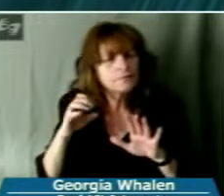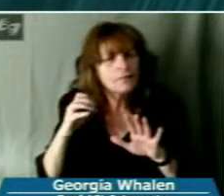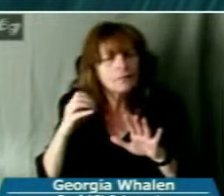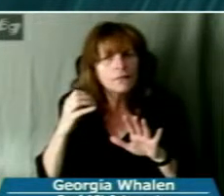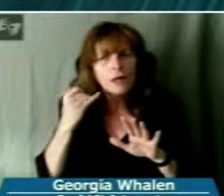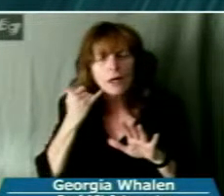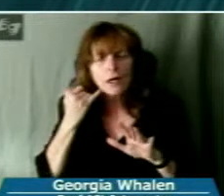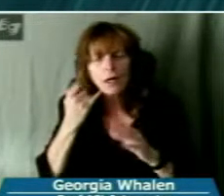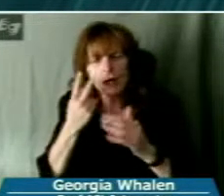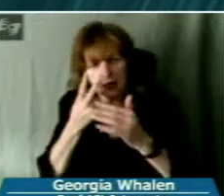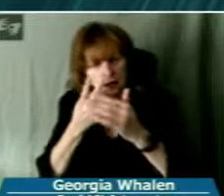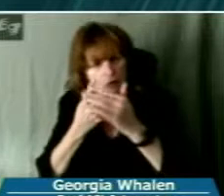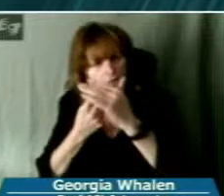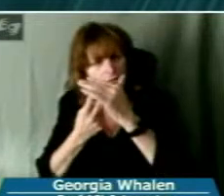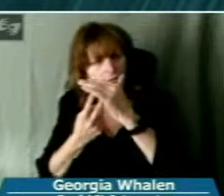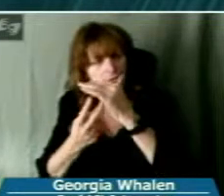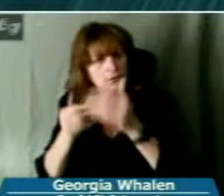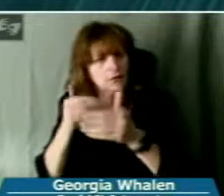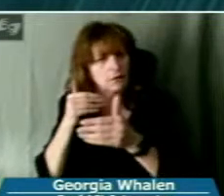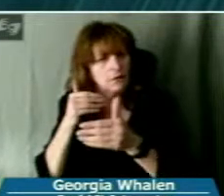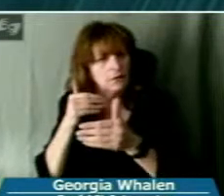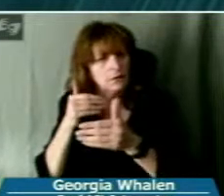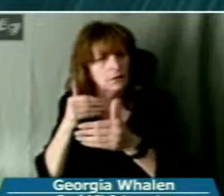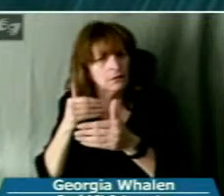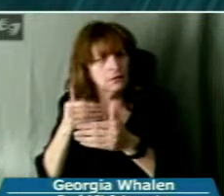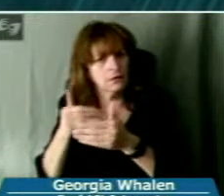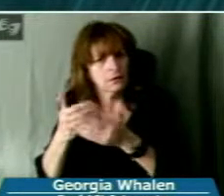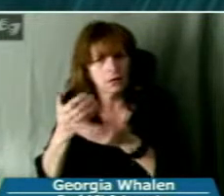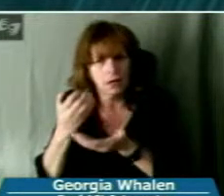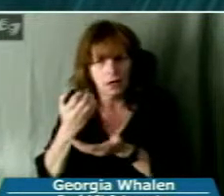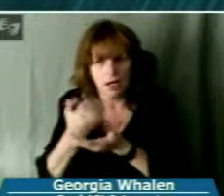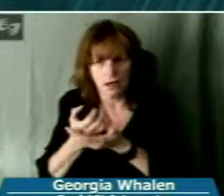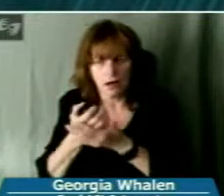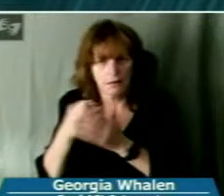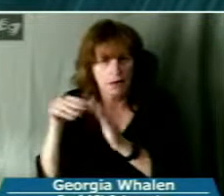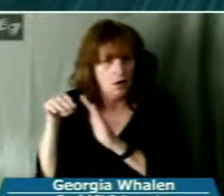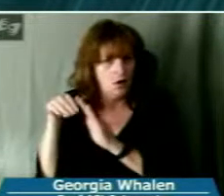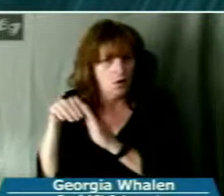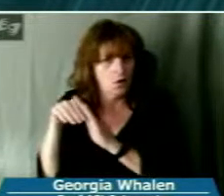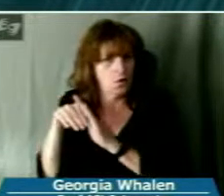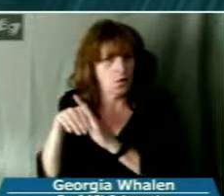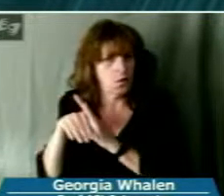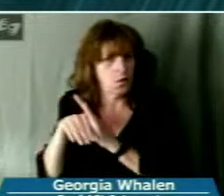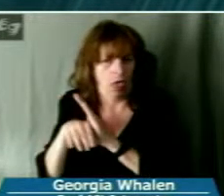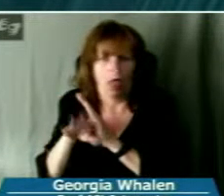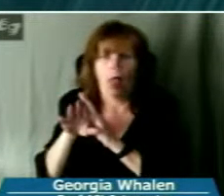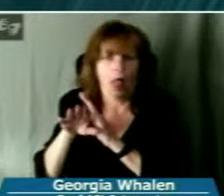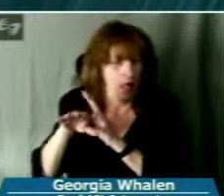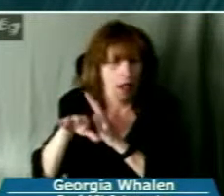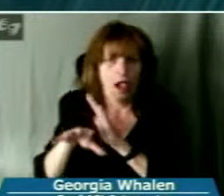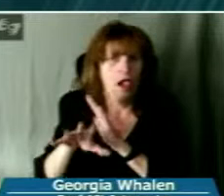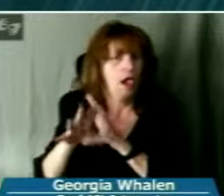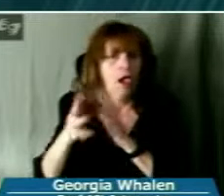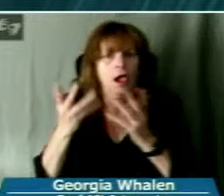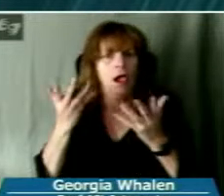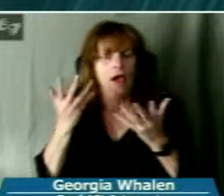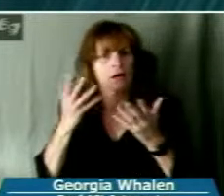revenue and spending, that the city was looking at to round up a $23 million